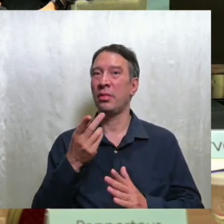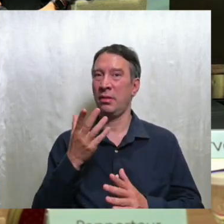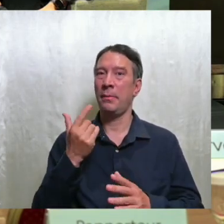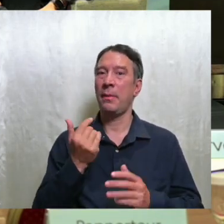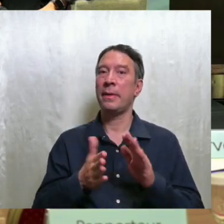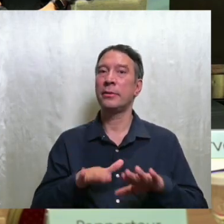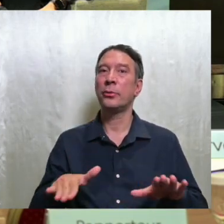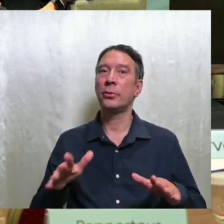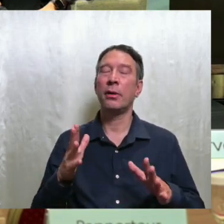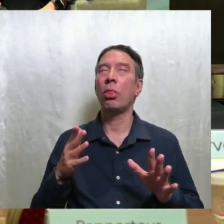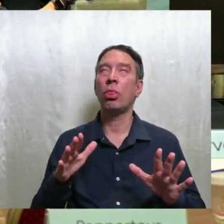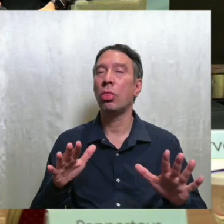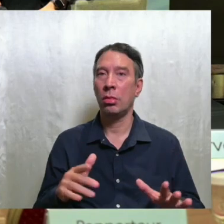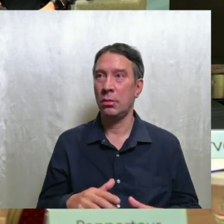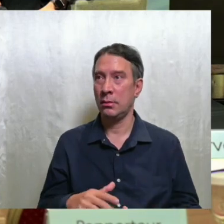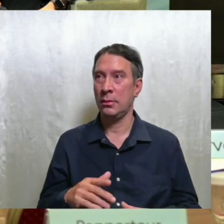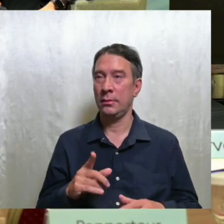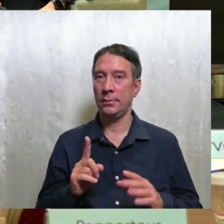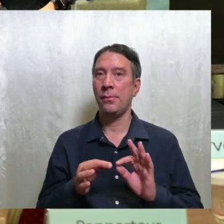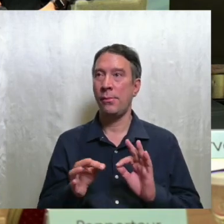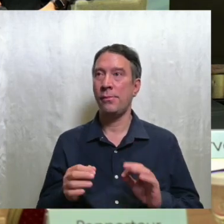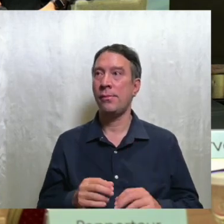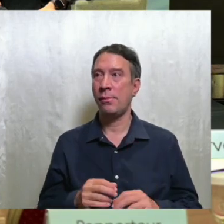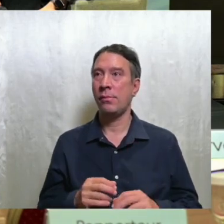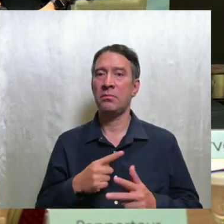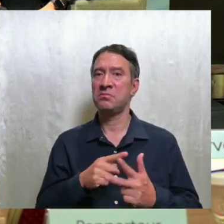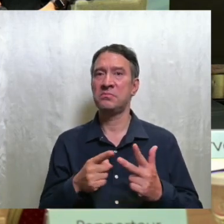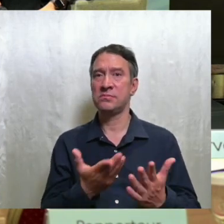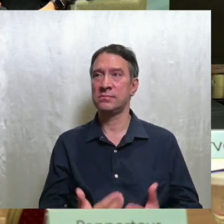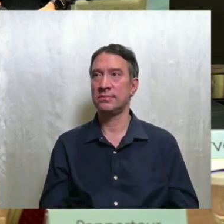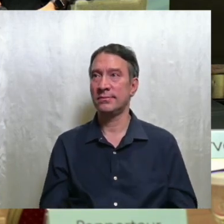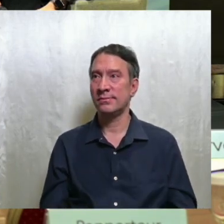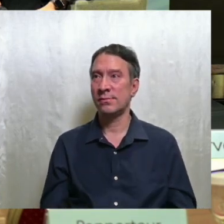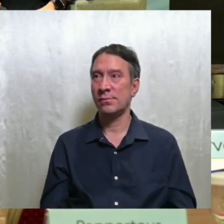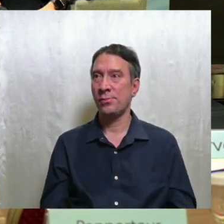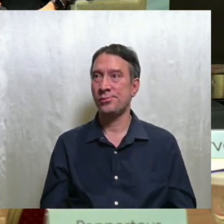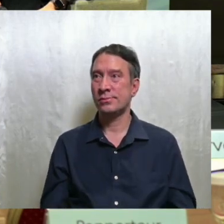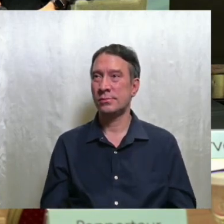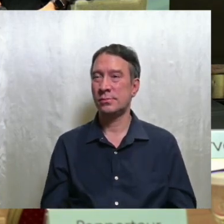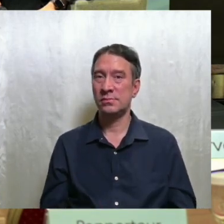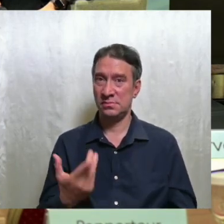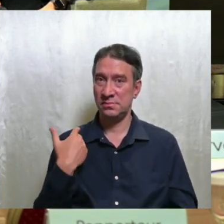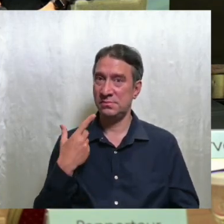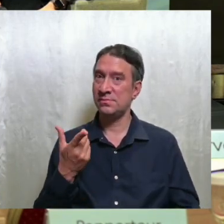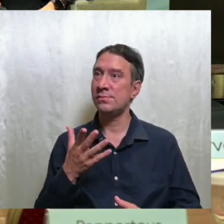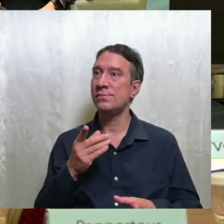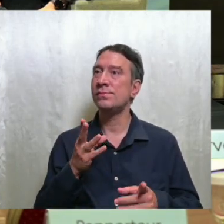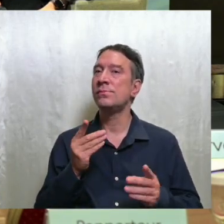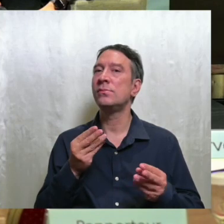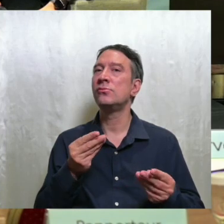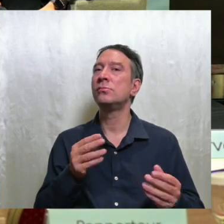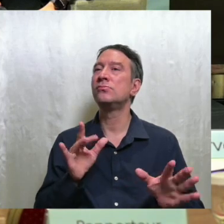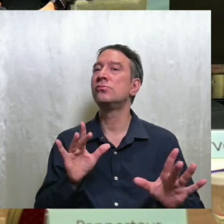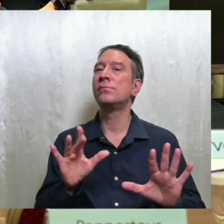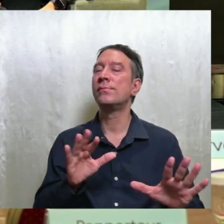the impression that for you, motivation equals feedback to the students, yes, because all your platforms, they provide